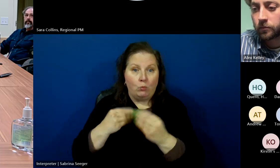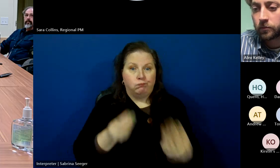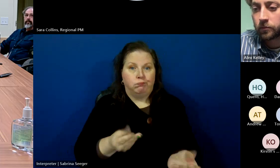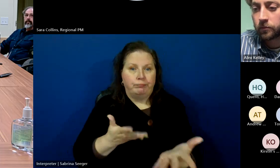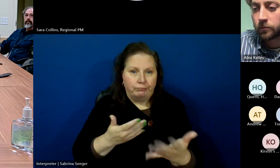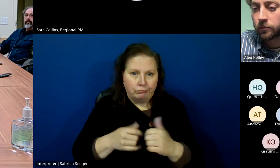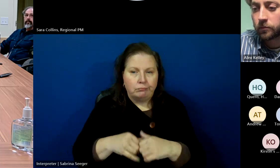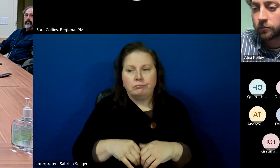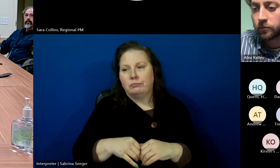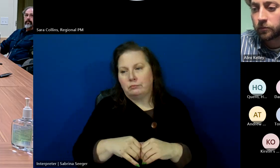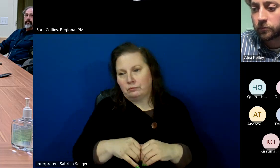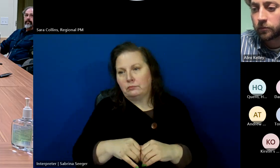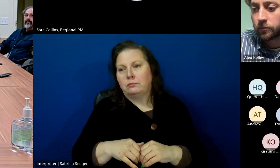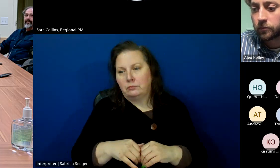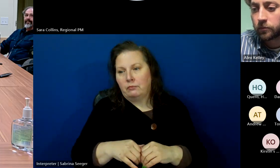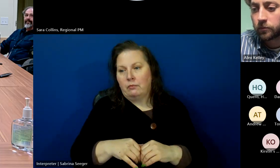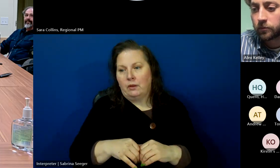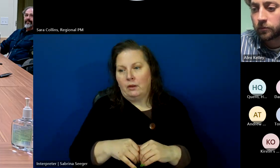Got